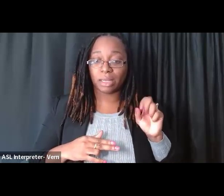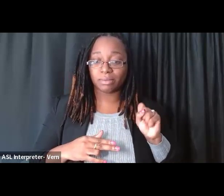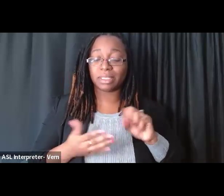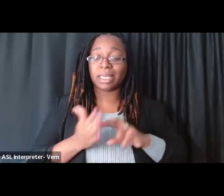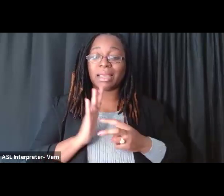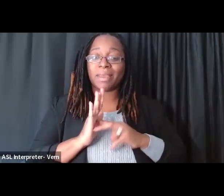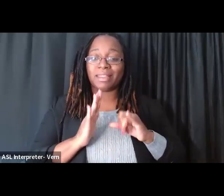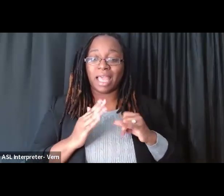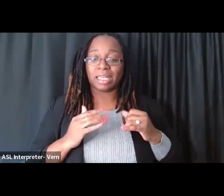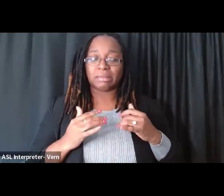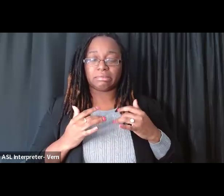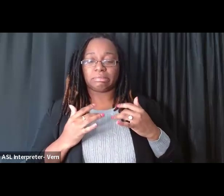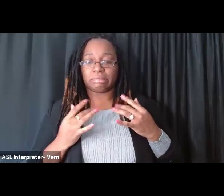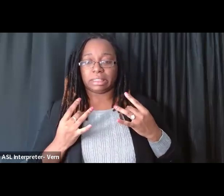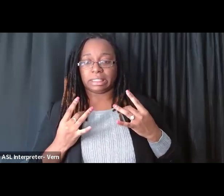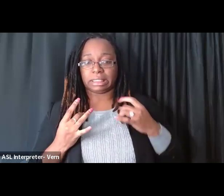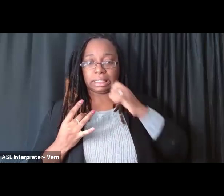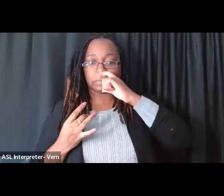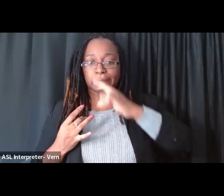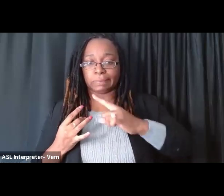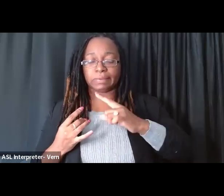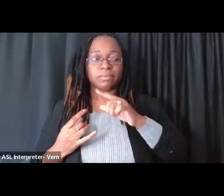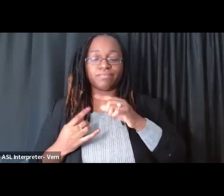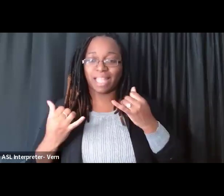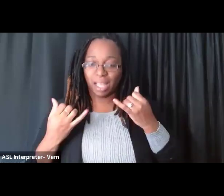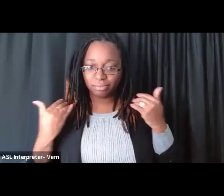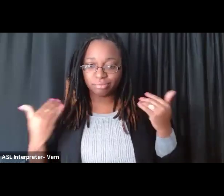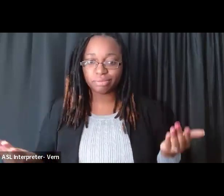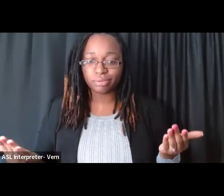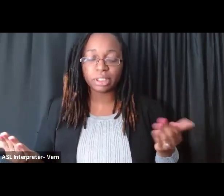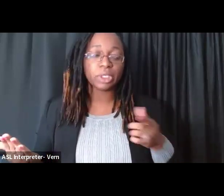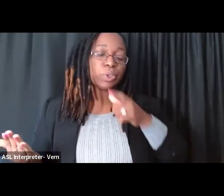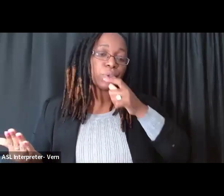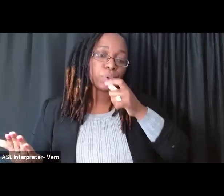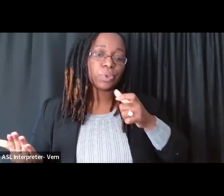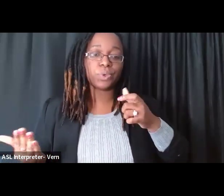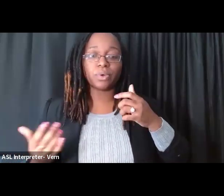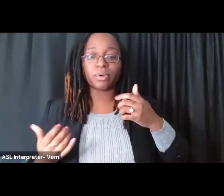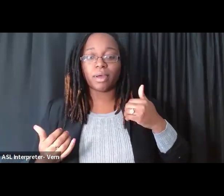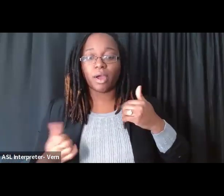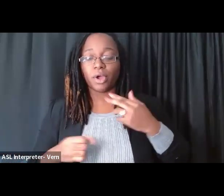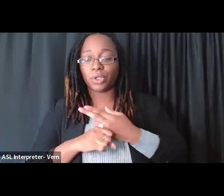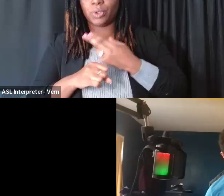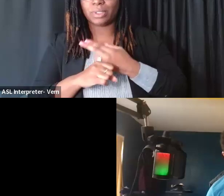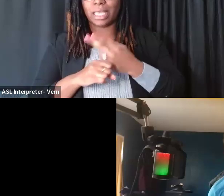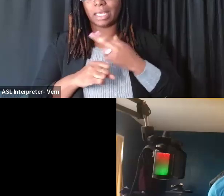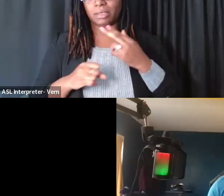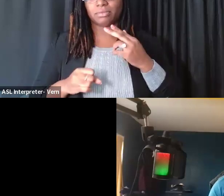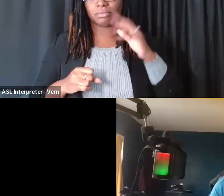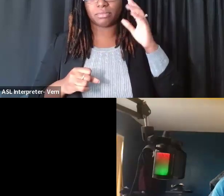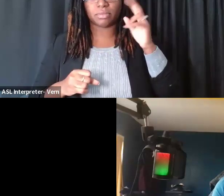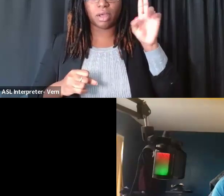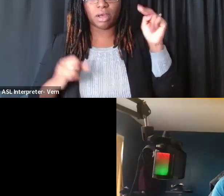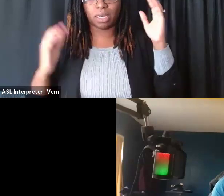isolating attention from those who may experience or for those who may use unexpected or variant pronouns.